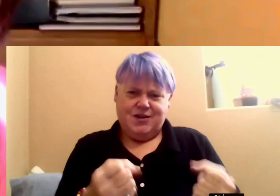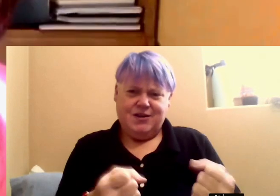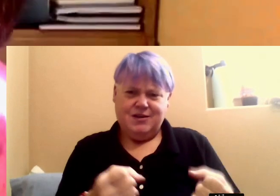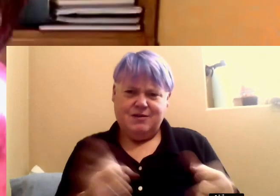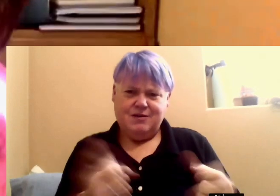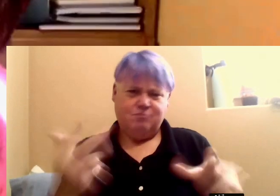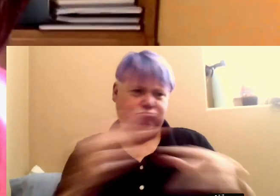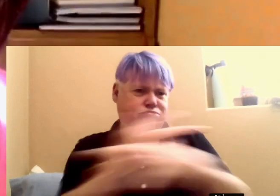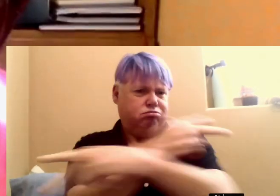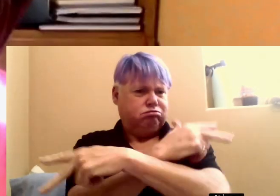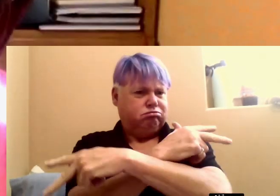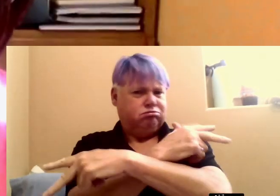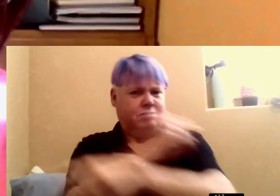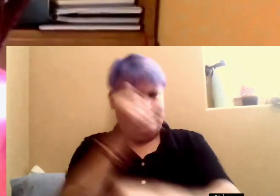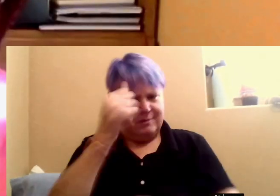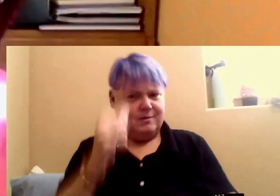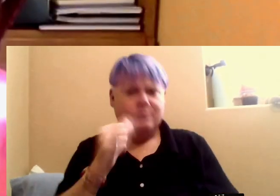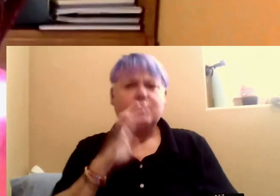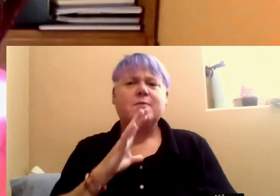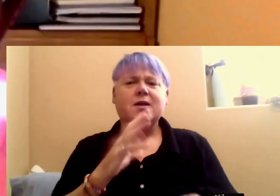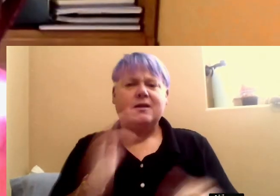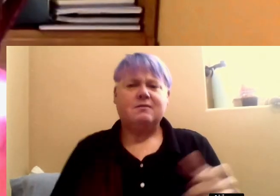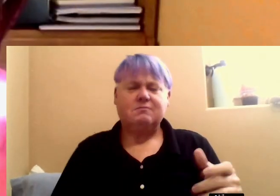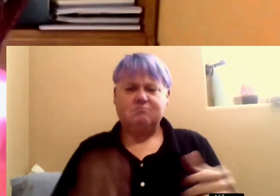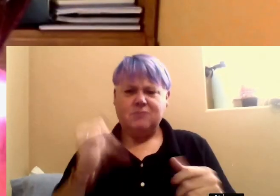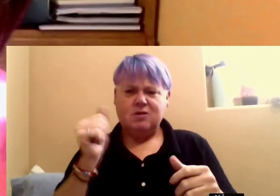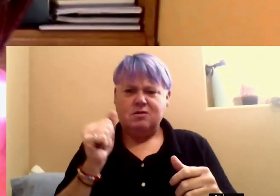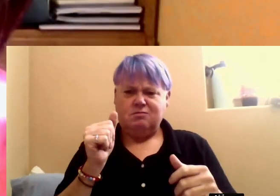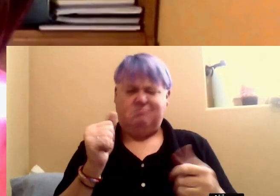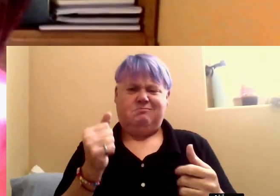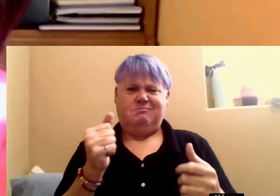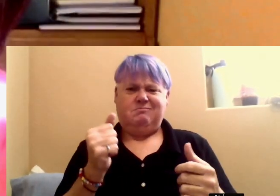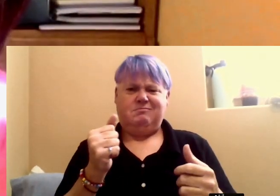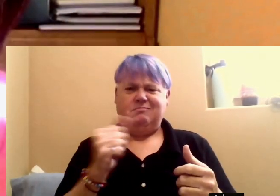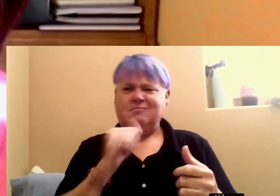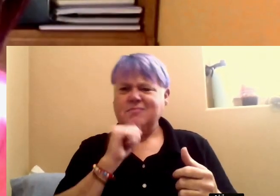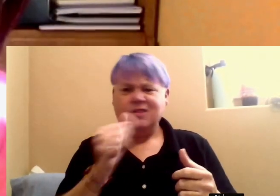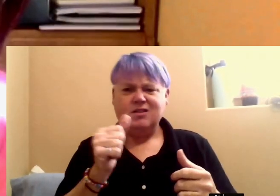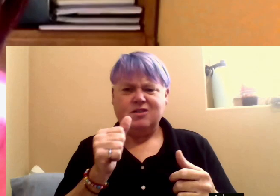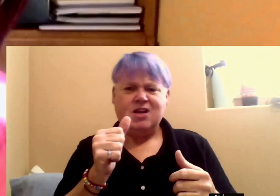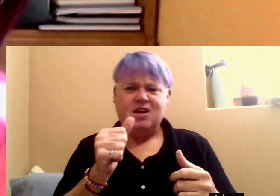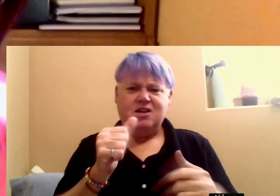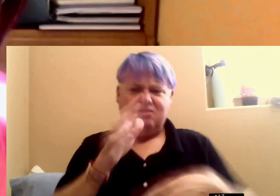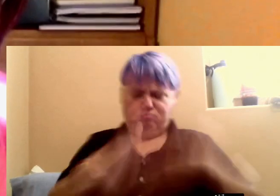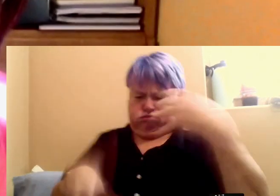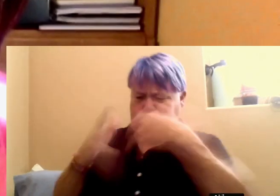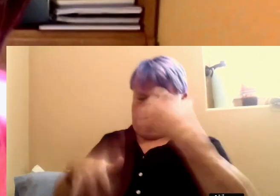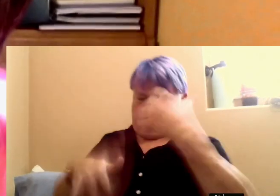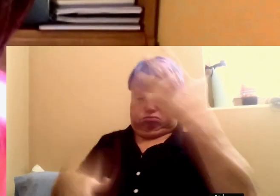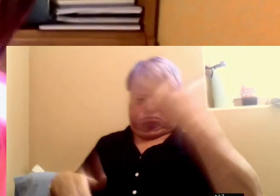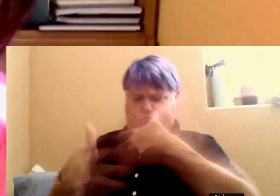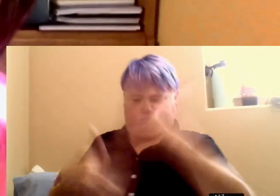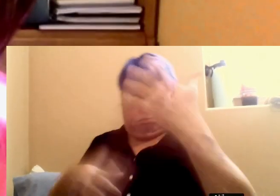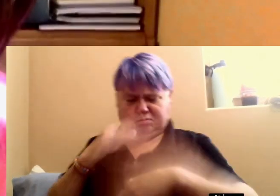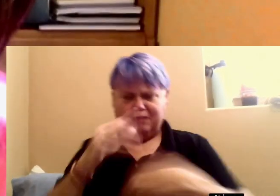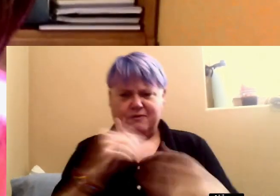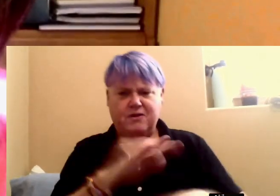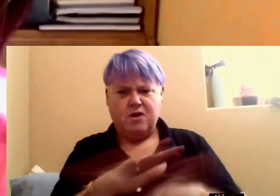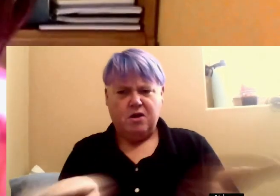Woman, enter over entitled dog. Well, don't shed all over the upholstery, I manage, and then I have to